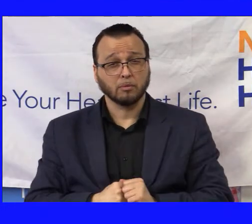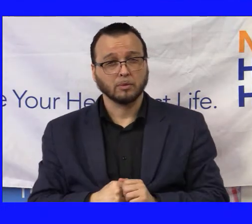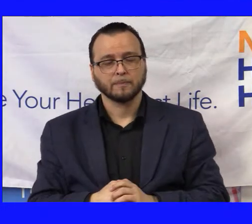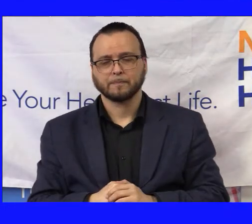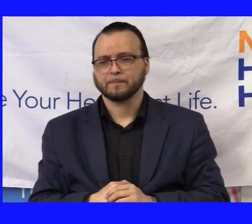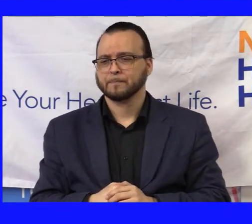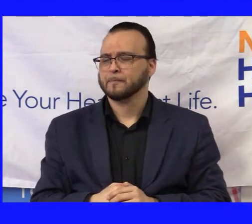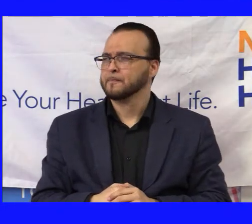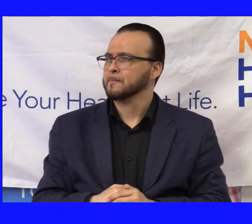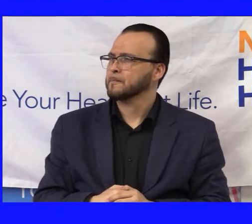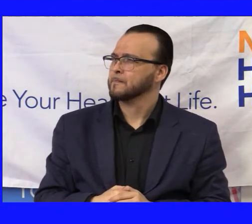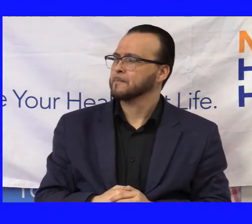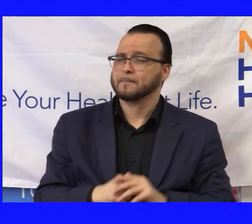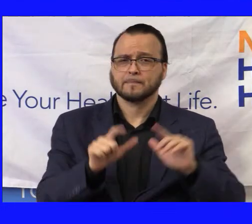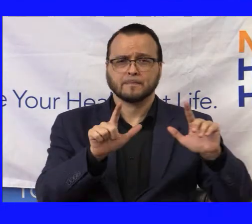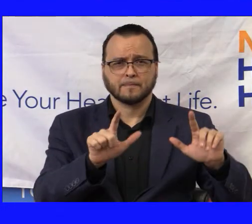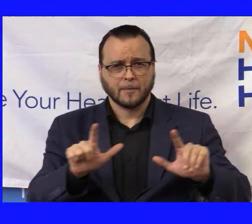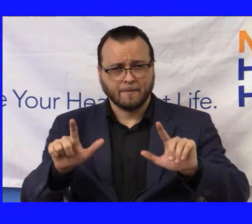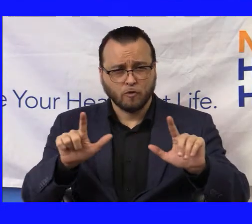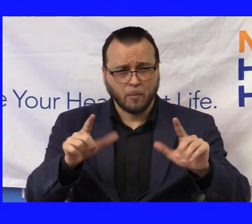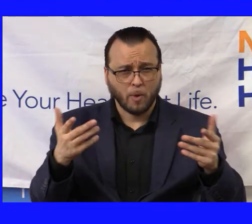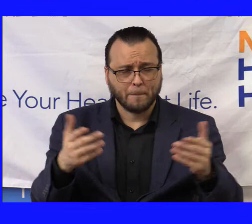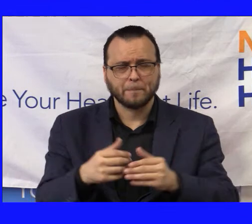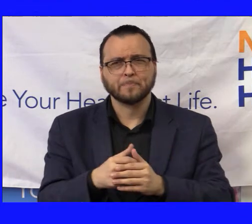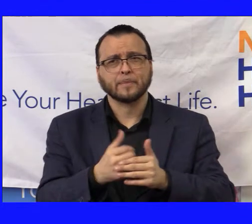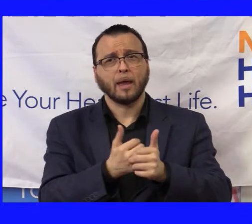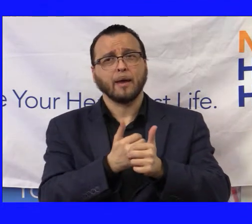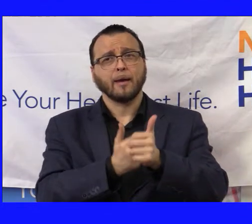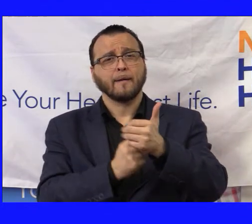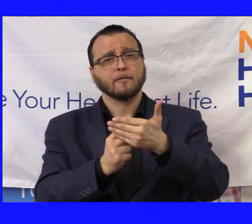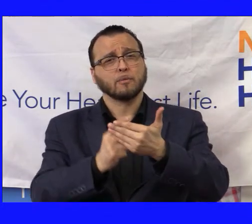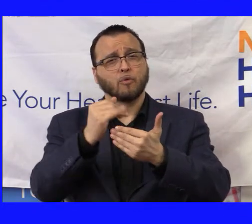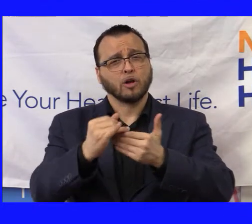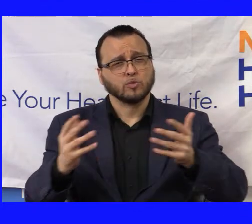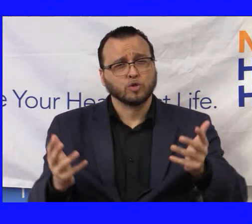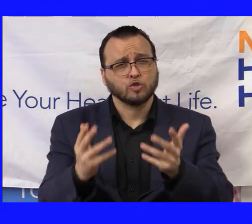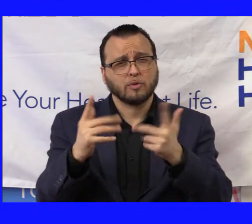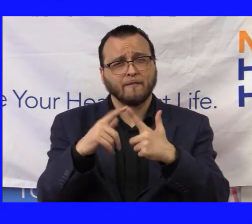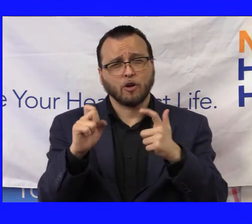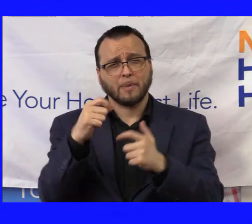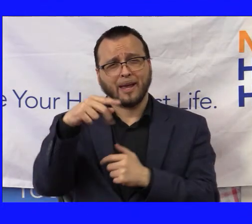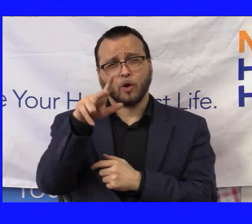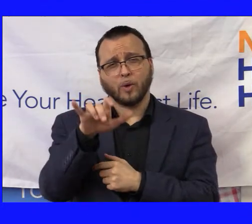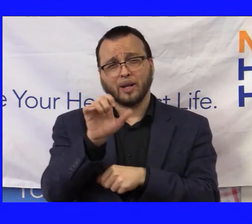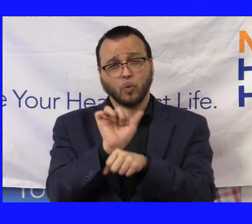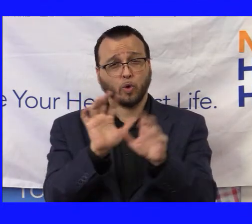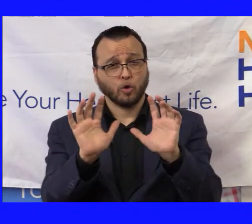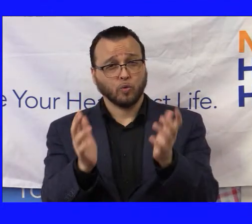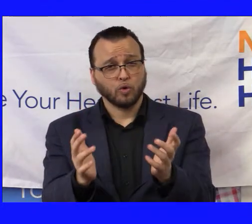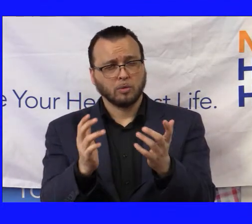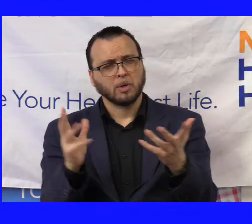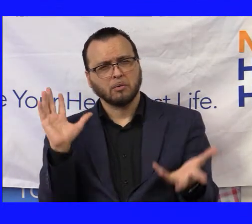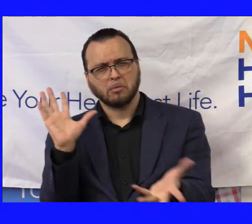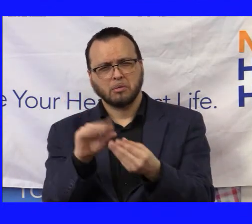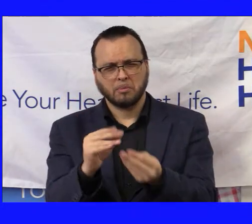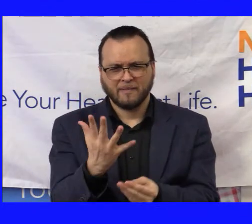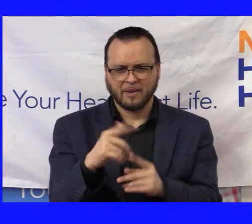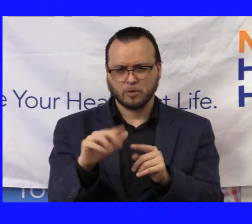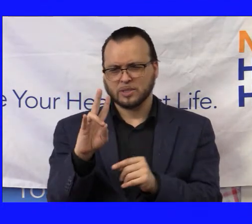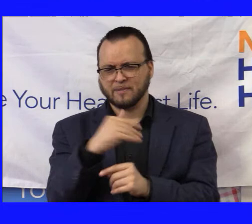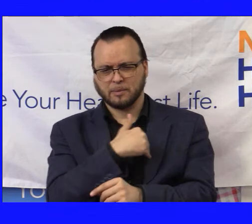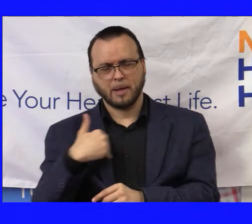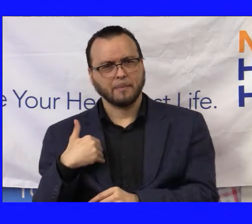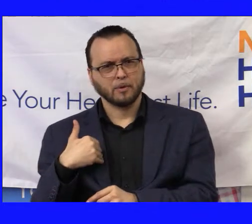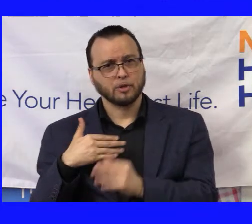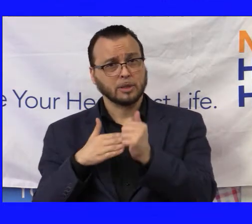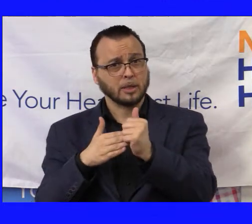So our framework. So each project will be driven by equity work groups comprised of approximately 5 to 7 members and